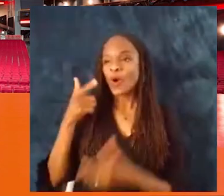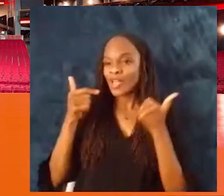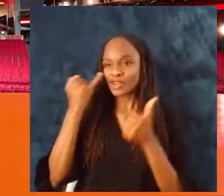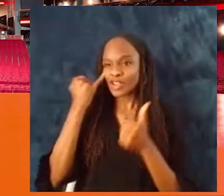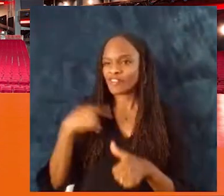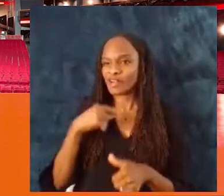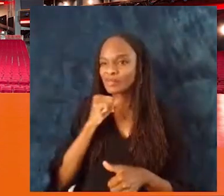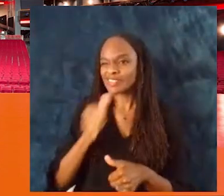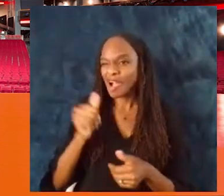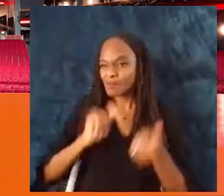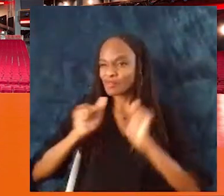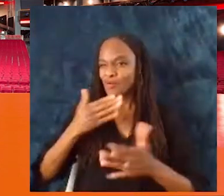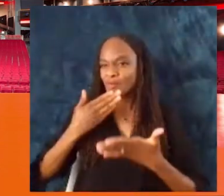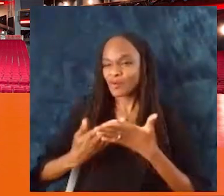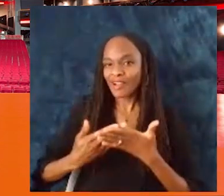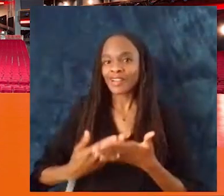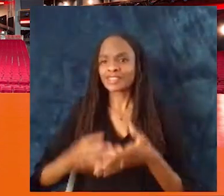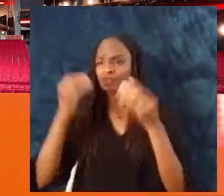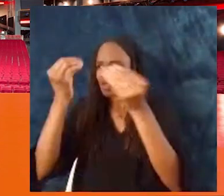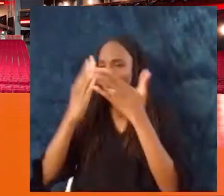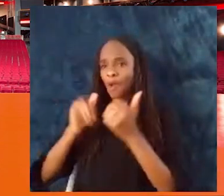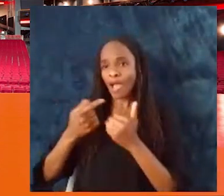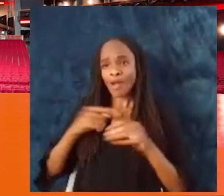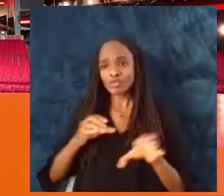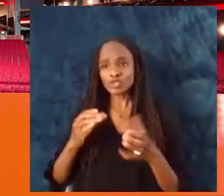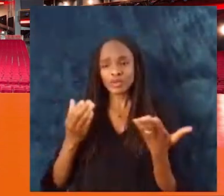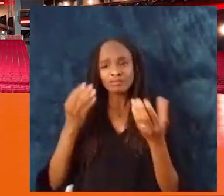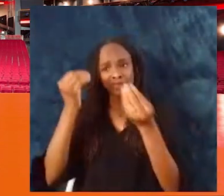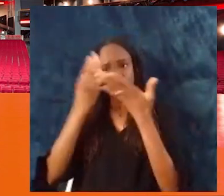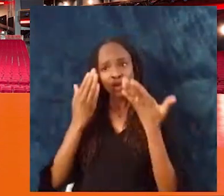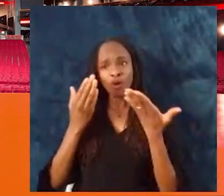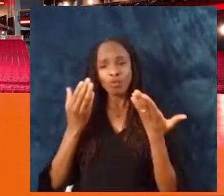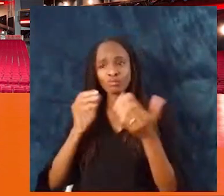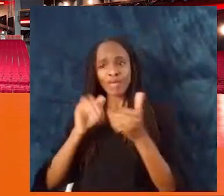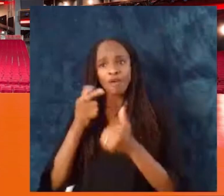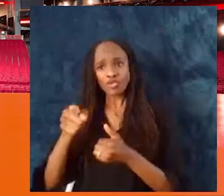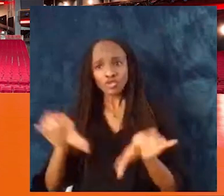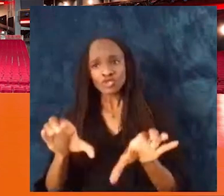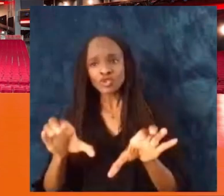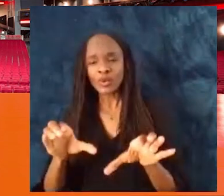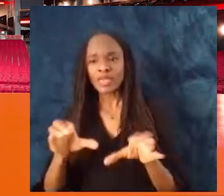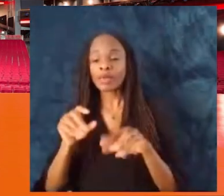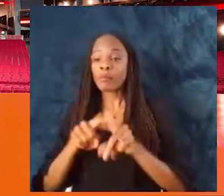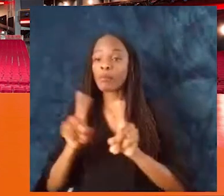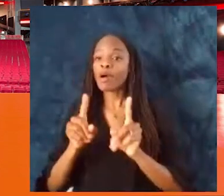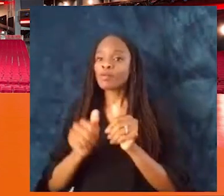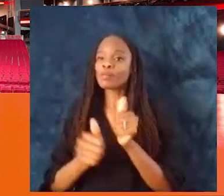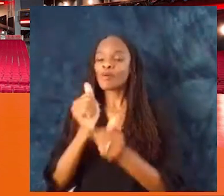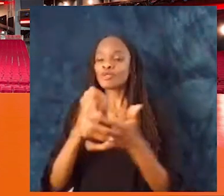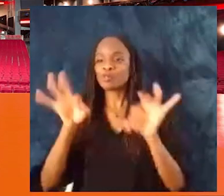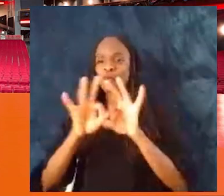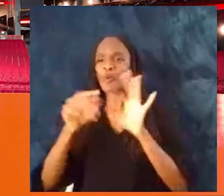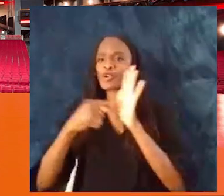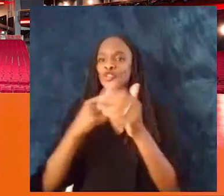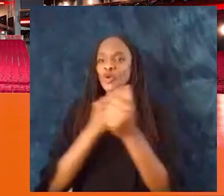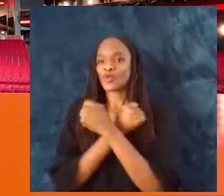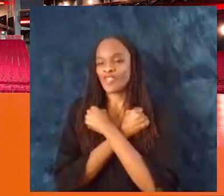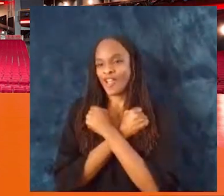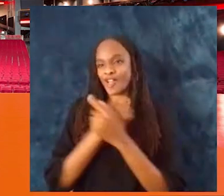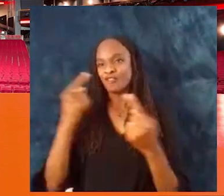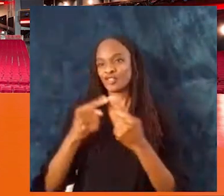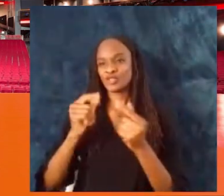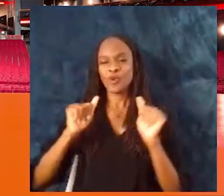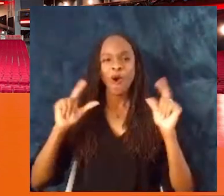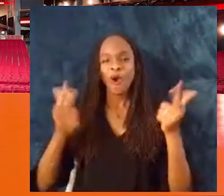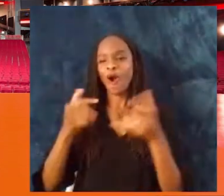me know how I'm doing. Let me know how you're doing. But most importantly, let's show some love to all of our finalists and our winners. They worked so